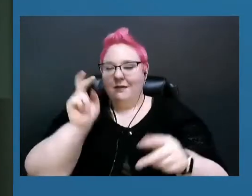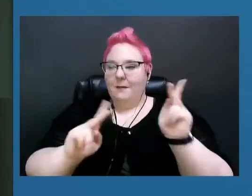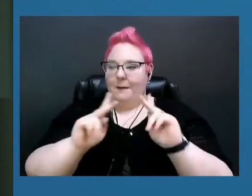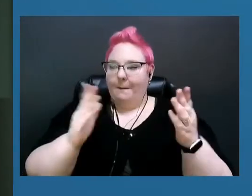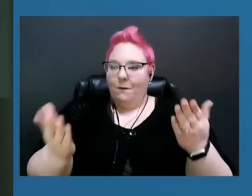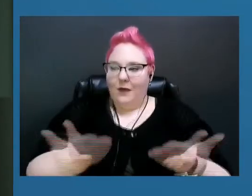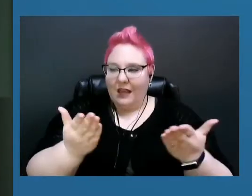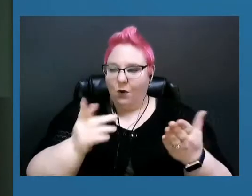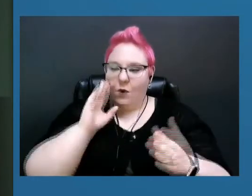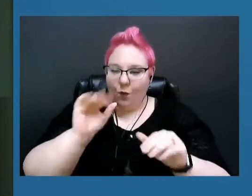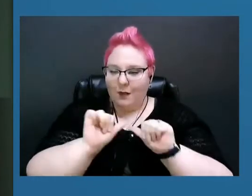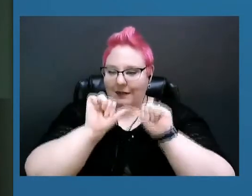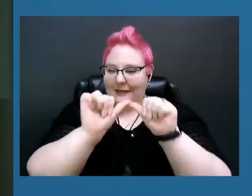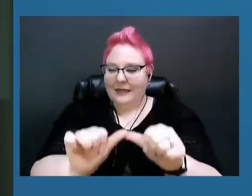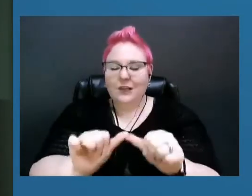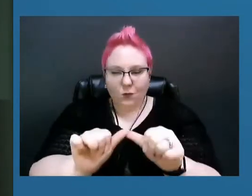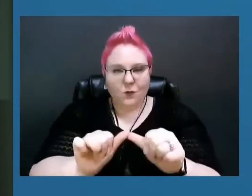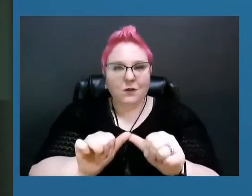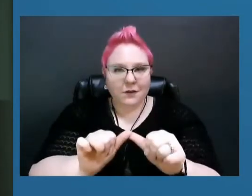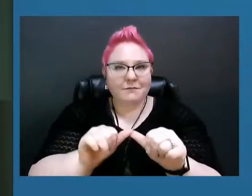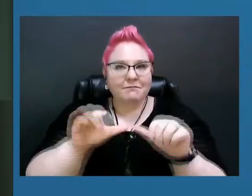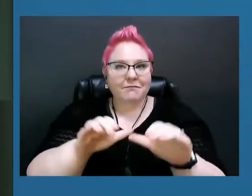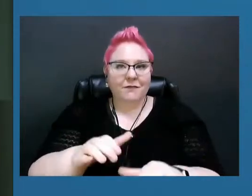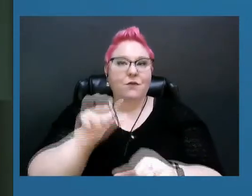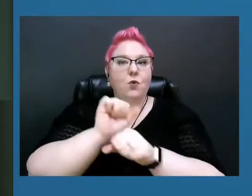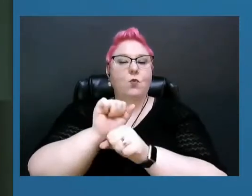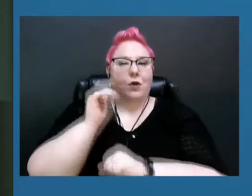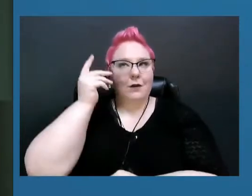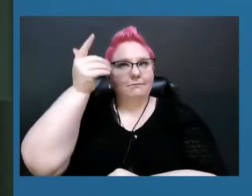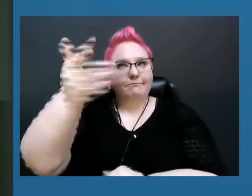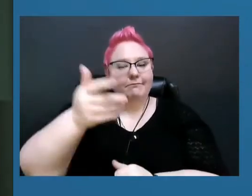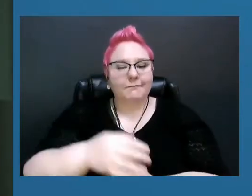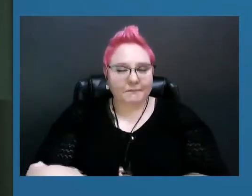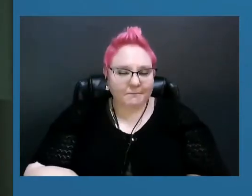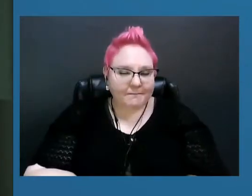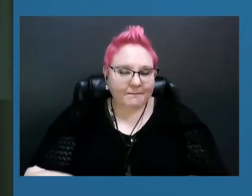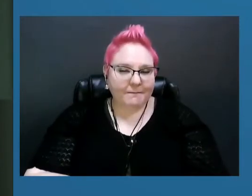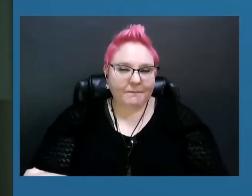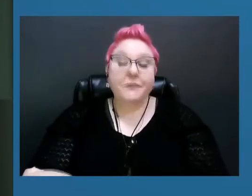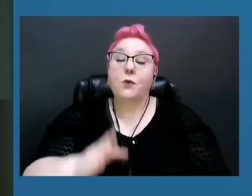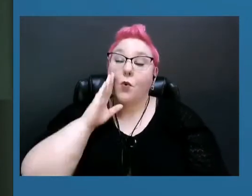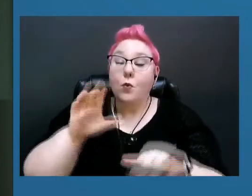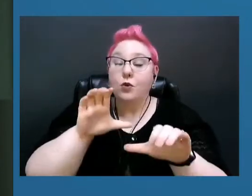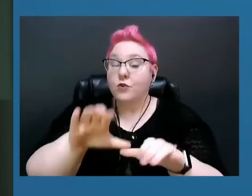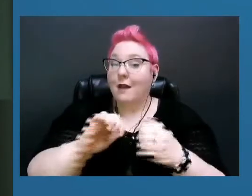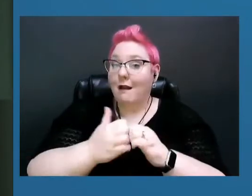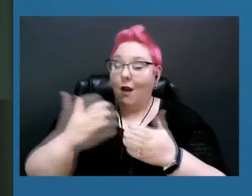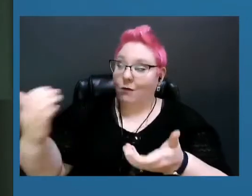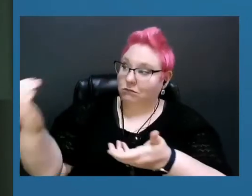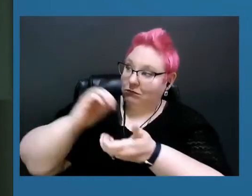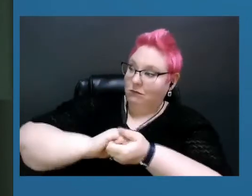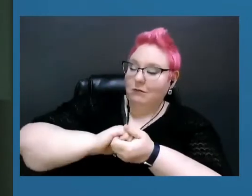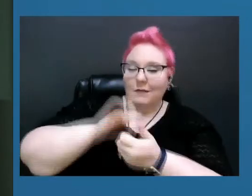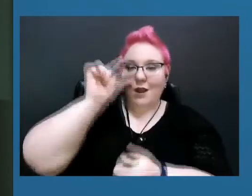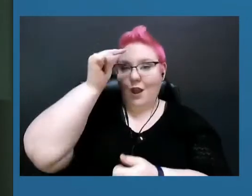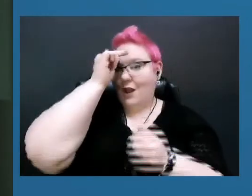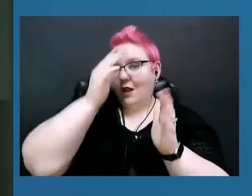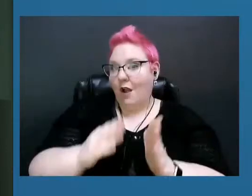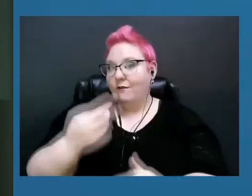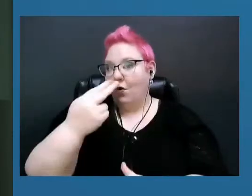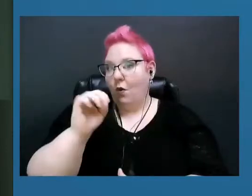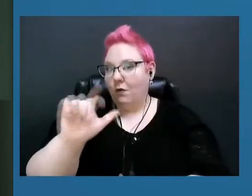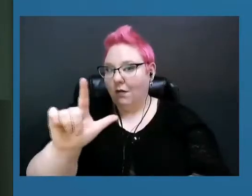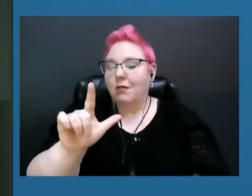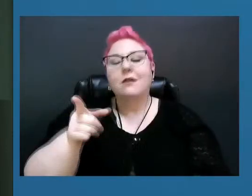to deliver on the work ahead. And we're also going to do that in partnership with Governor Hochul. She has expressed